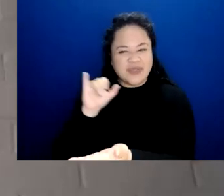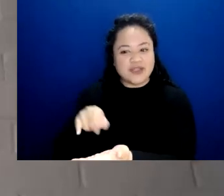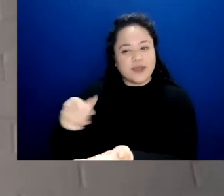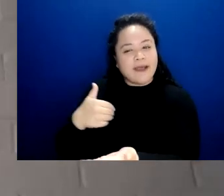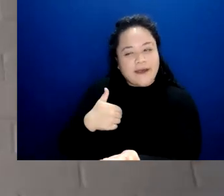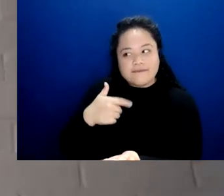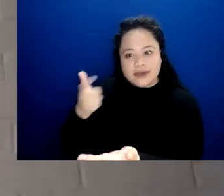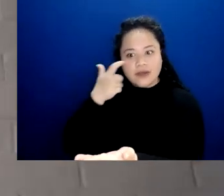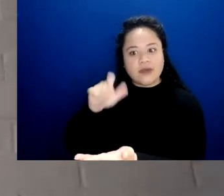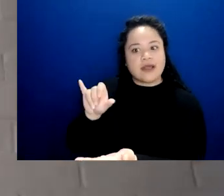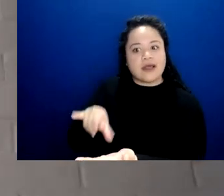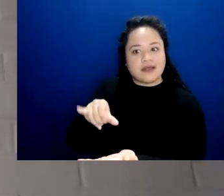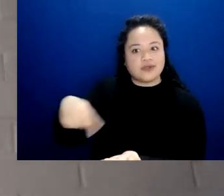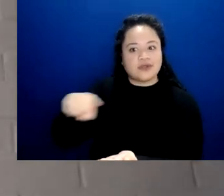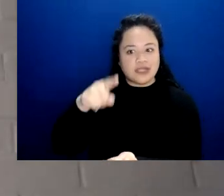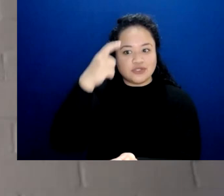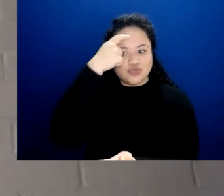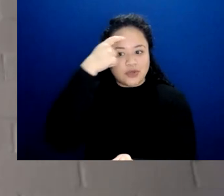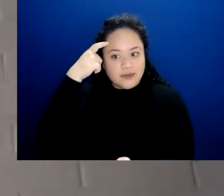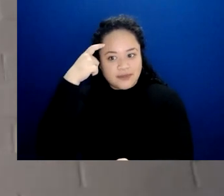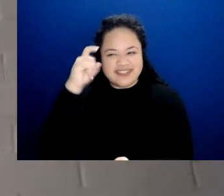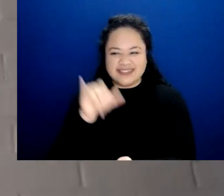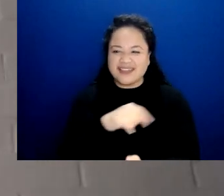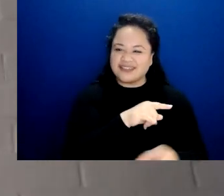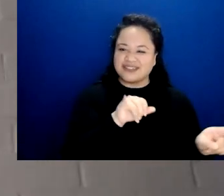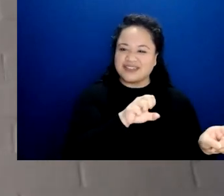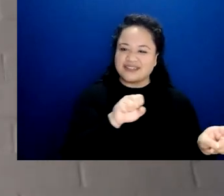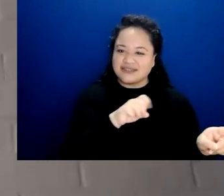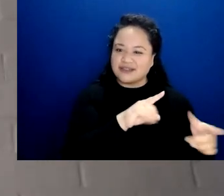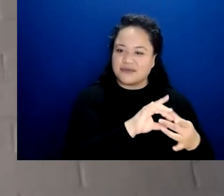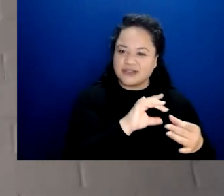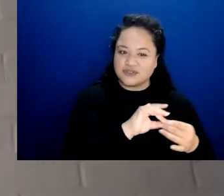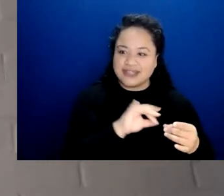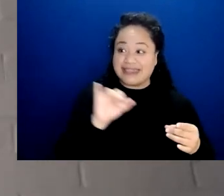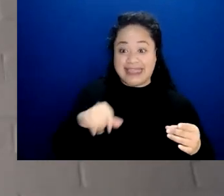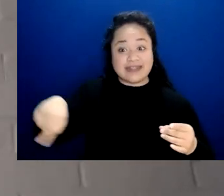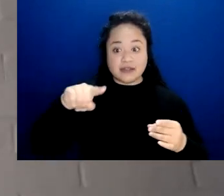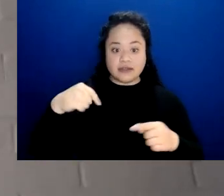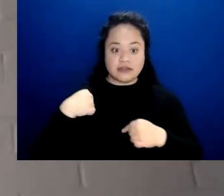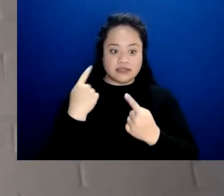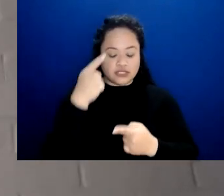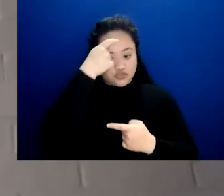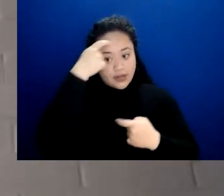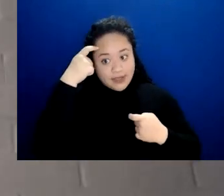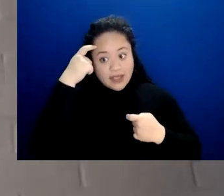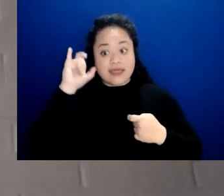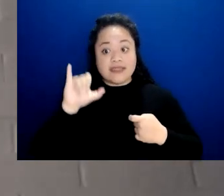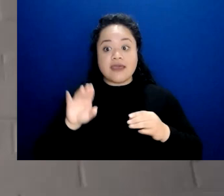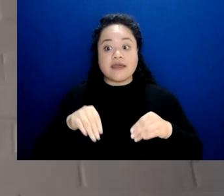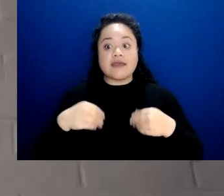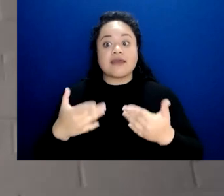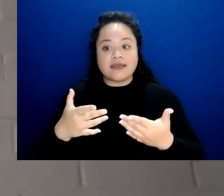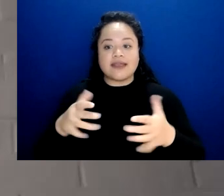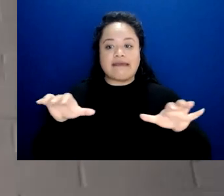about. You have the traumas that these men have been walking around with. And it's manifested itself in their lives in some way, shape, or